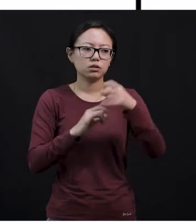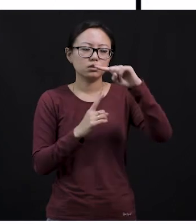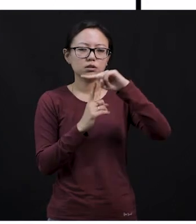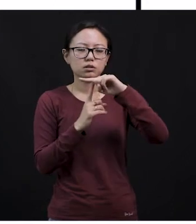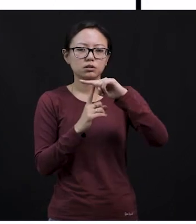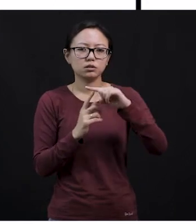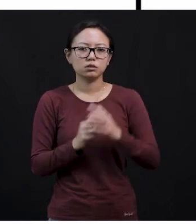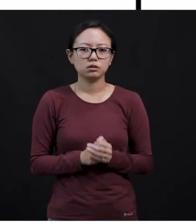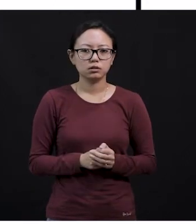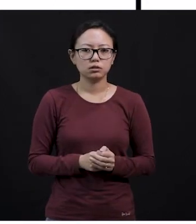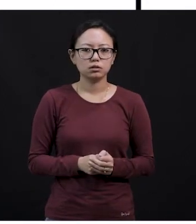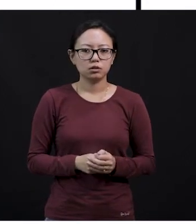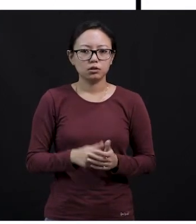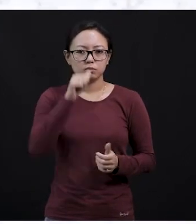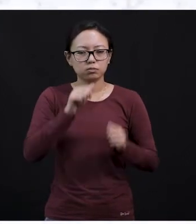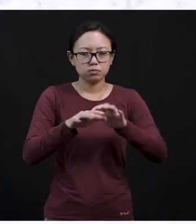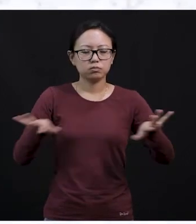economic capital of India.